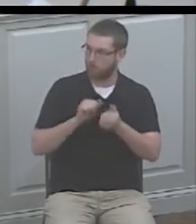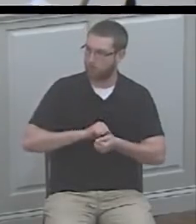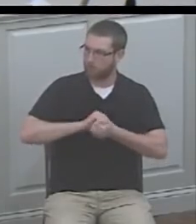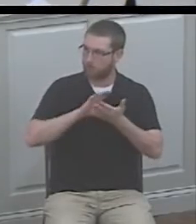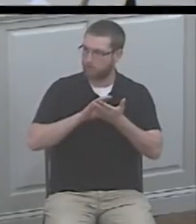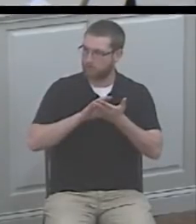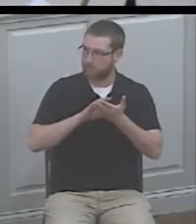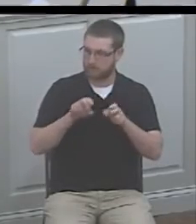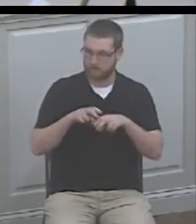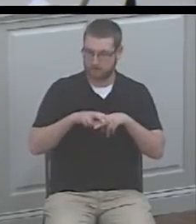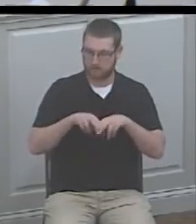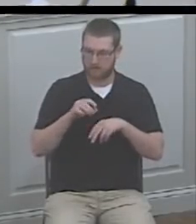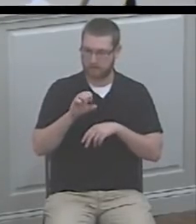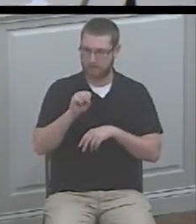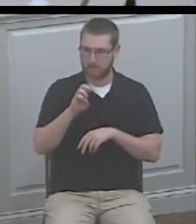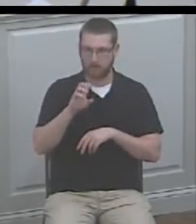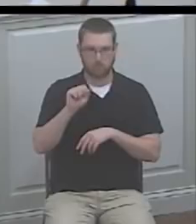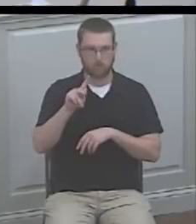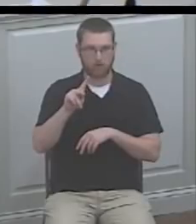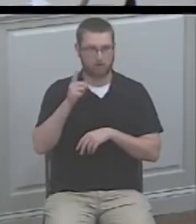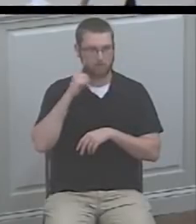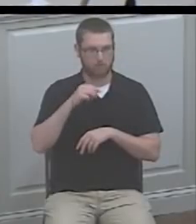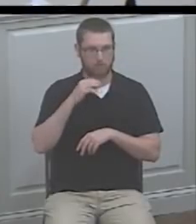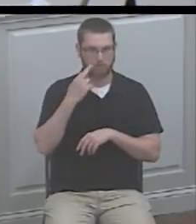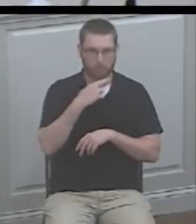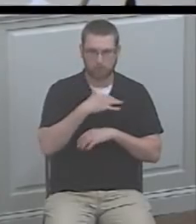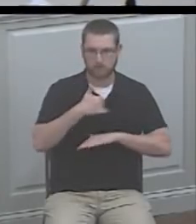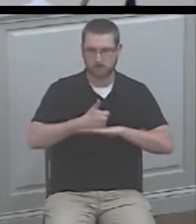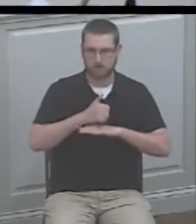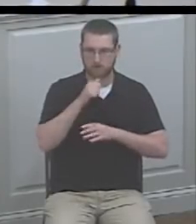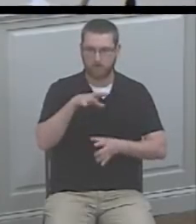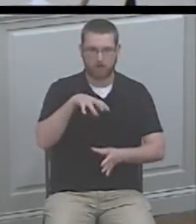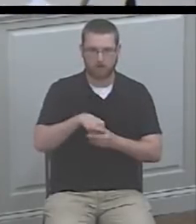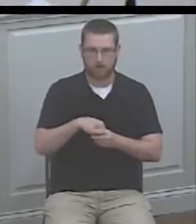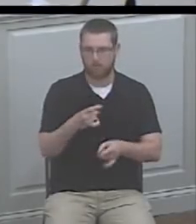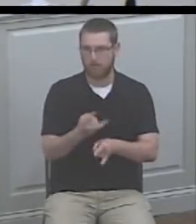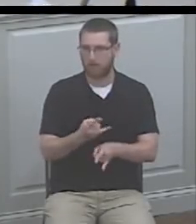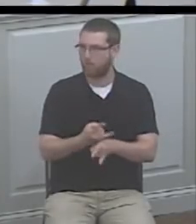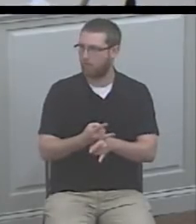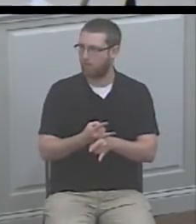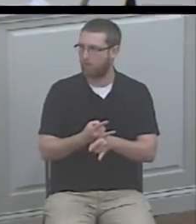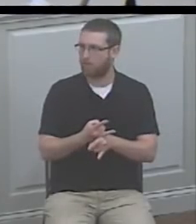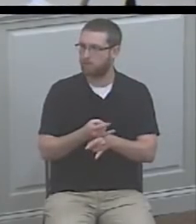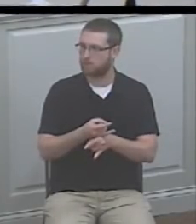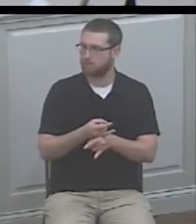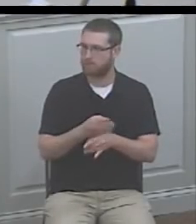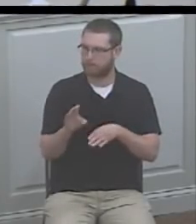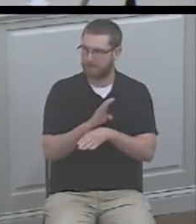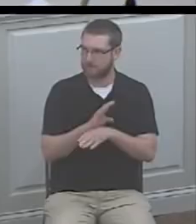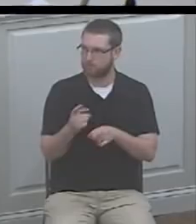the potential liability of sidewalk cafes who are not involved in the alcohol consumption business.